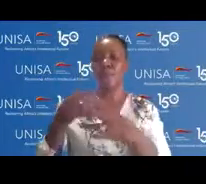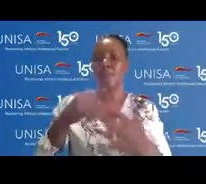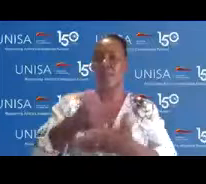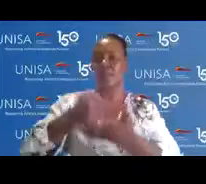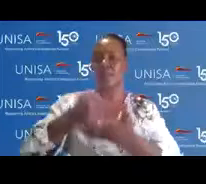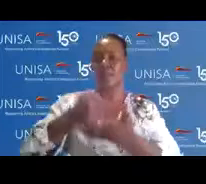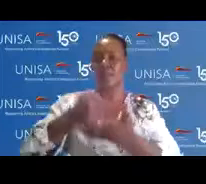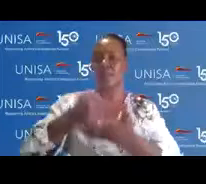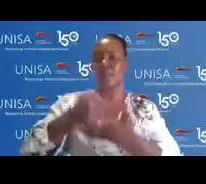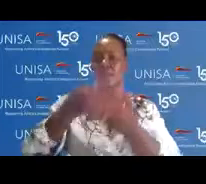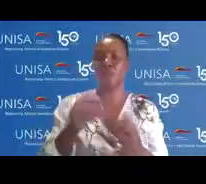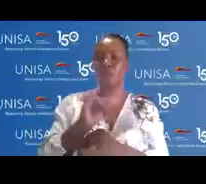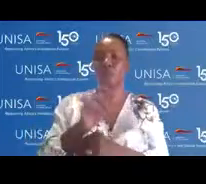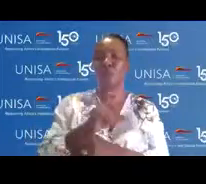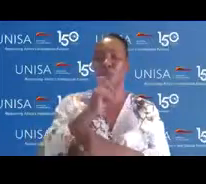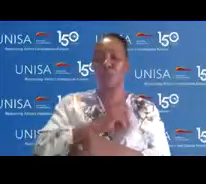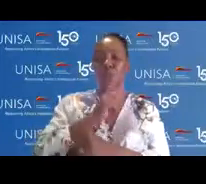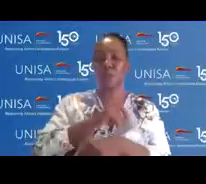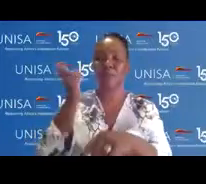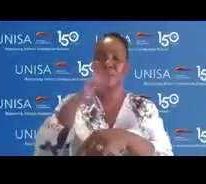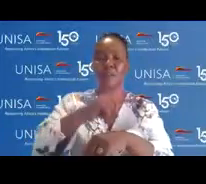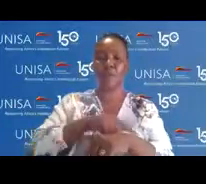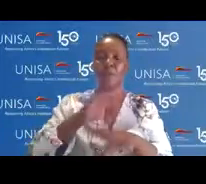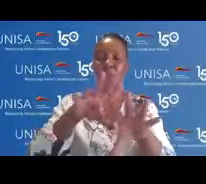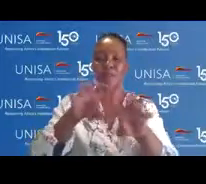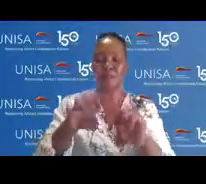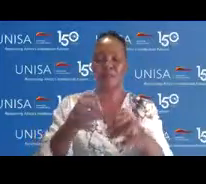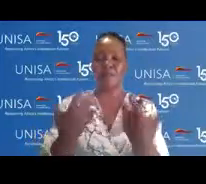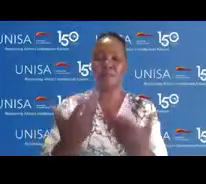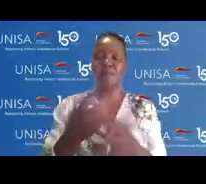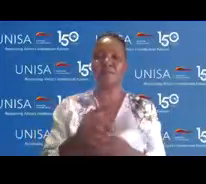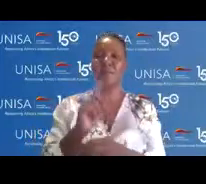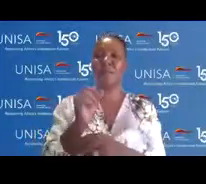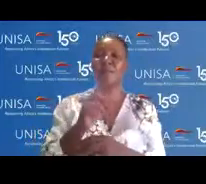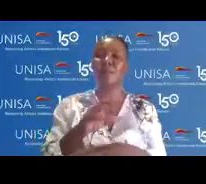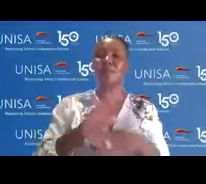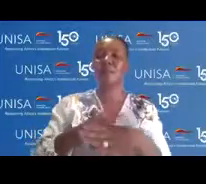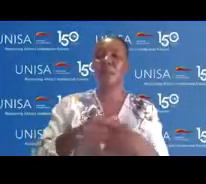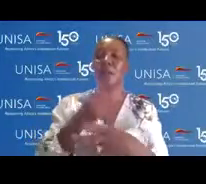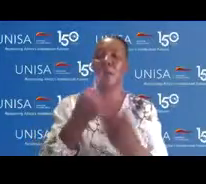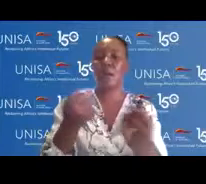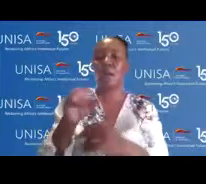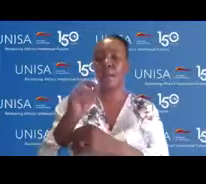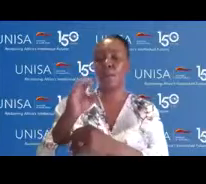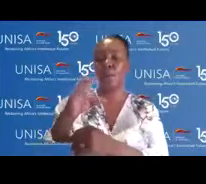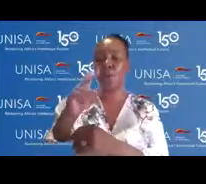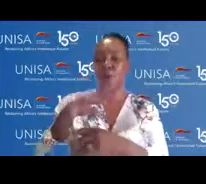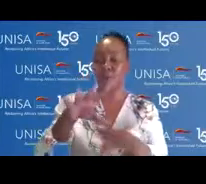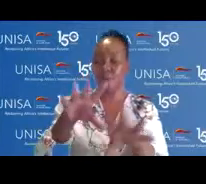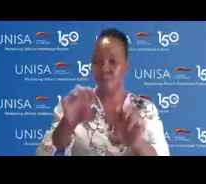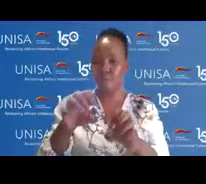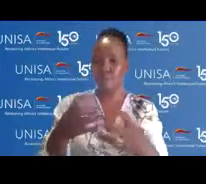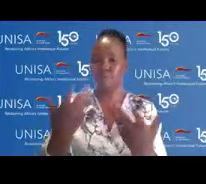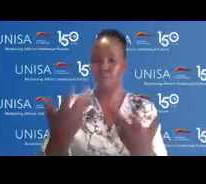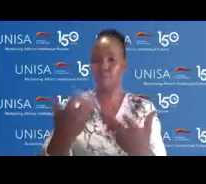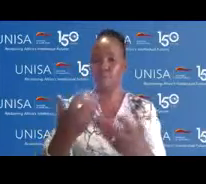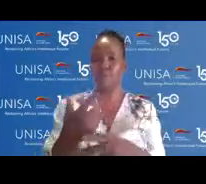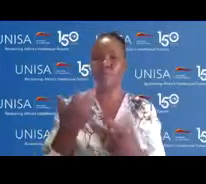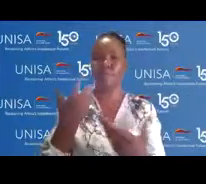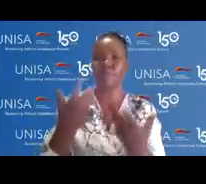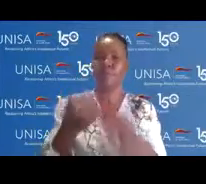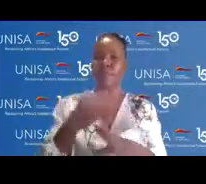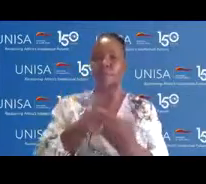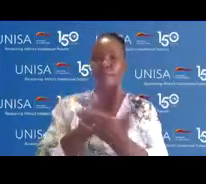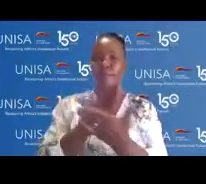exam. And the reason why I'm saying that is when you do the mock exams, say you're actually going to be writing from